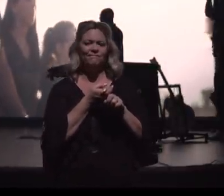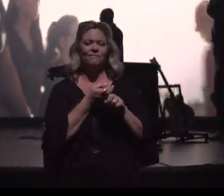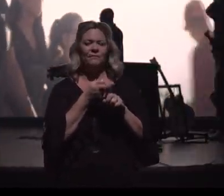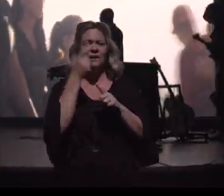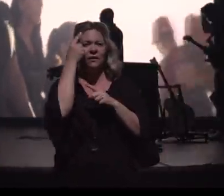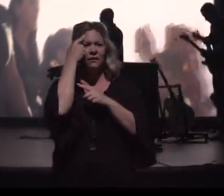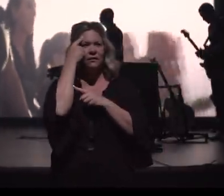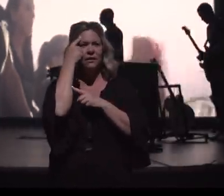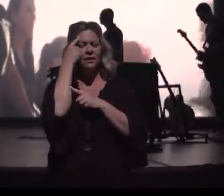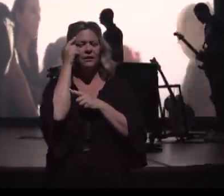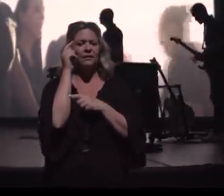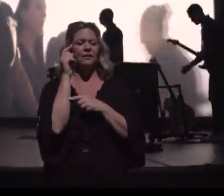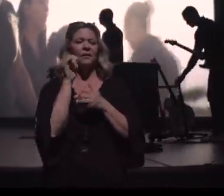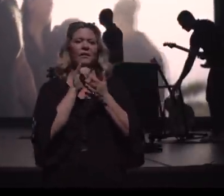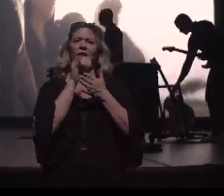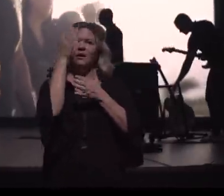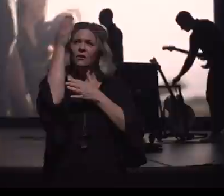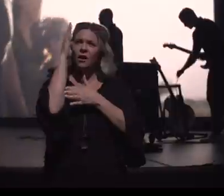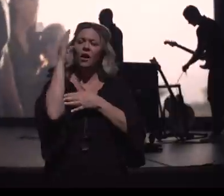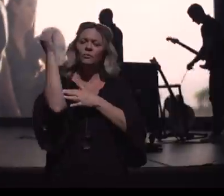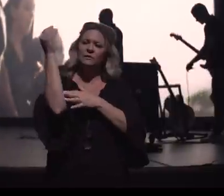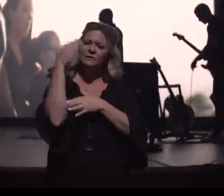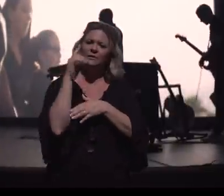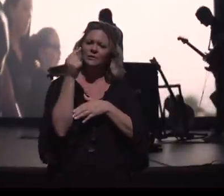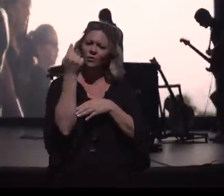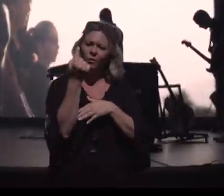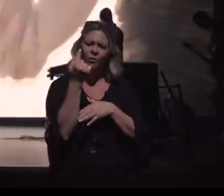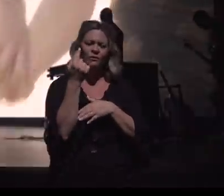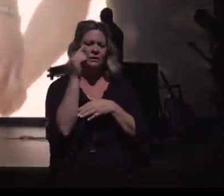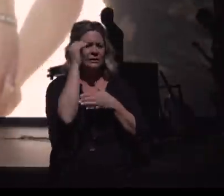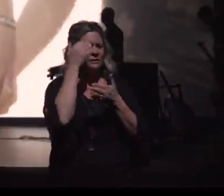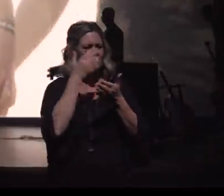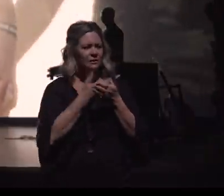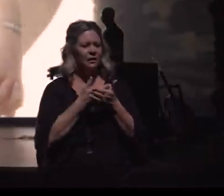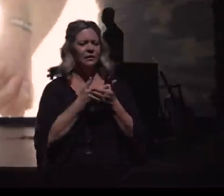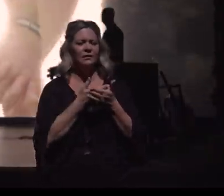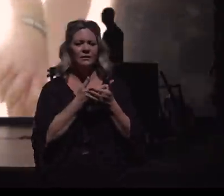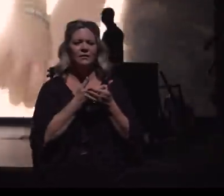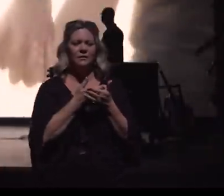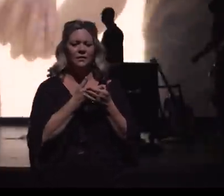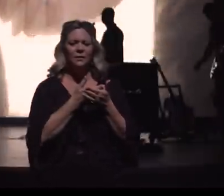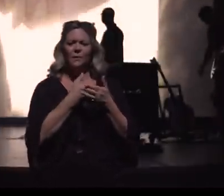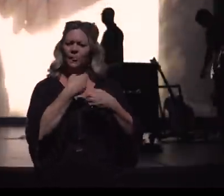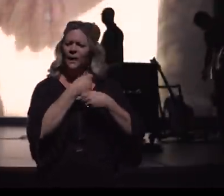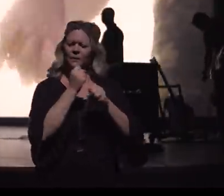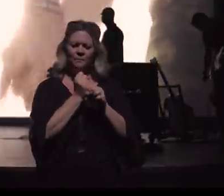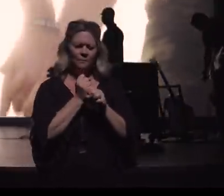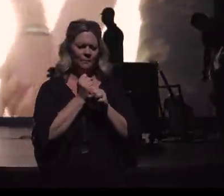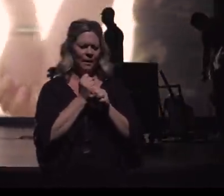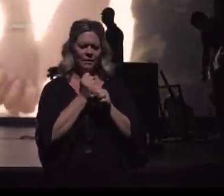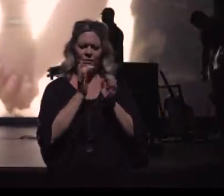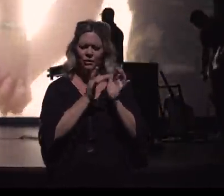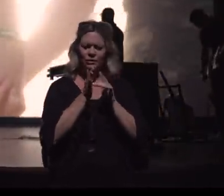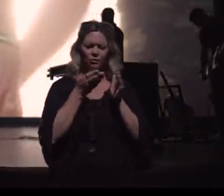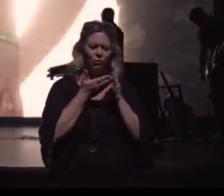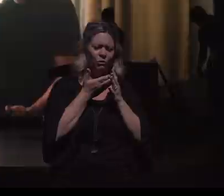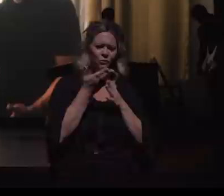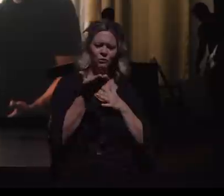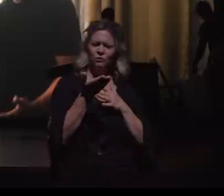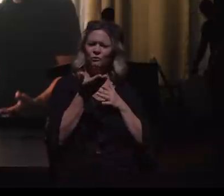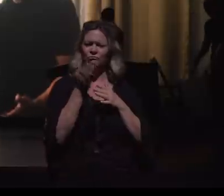To think that God would send his only son, though, and make him go through what he had to go